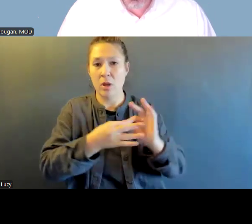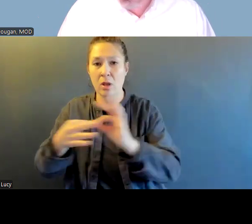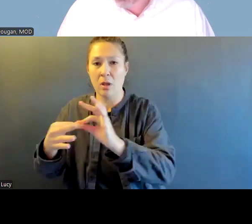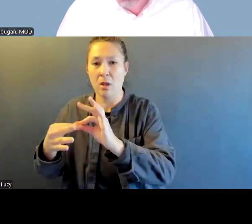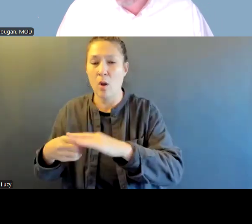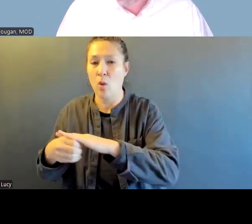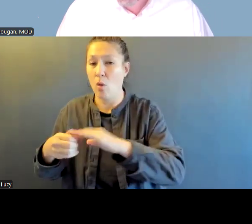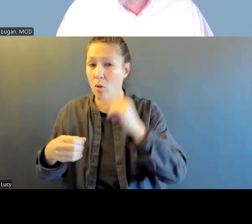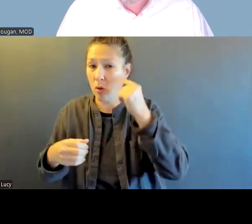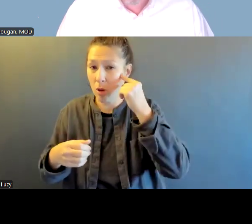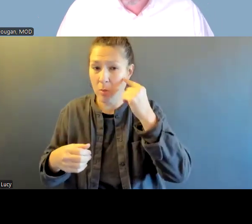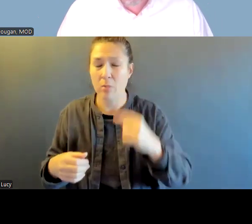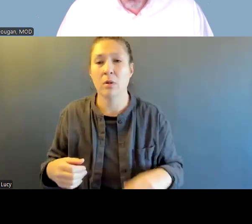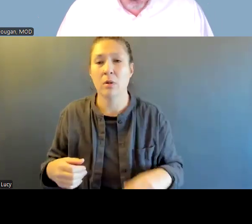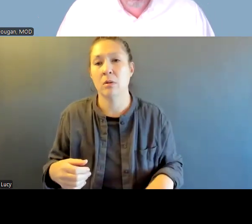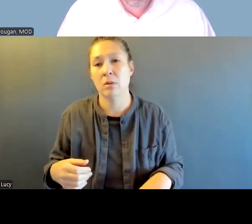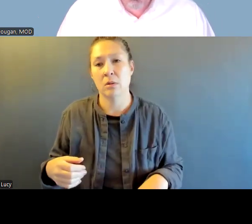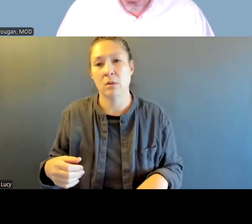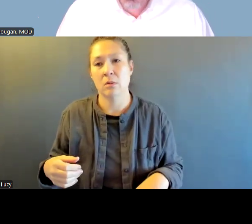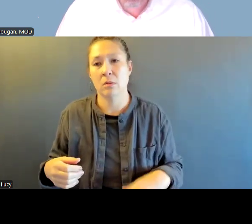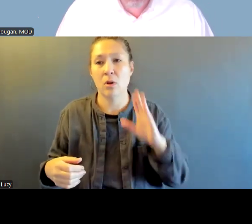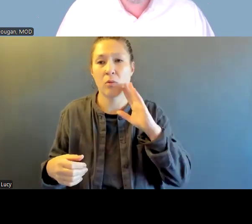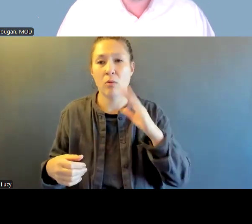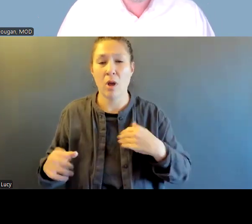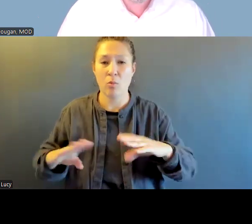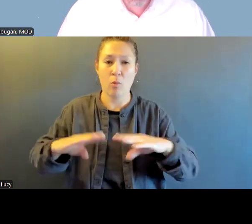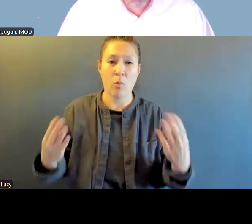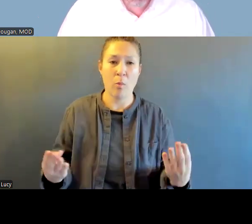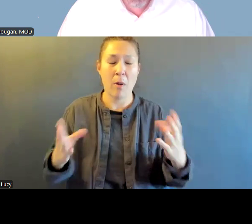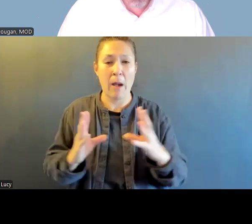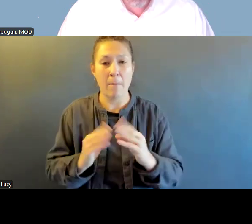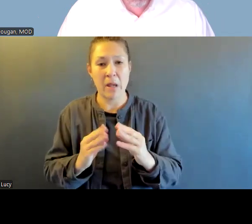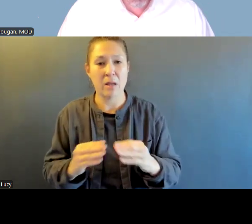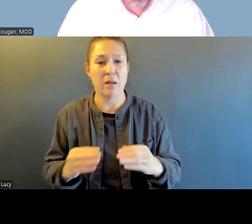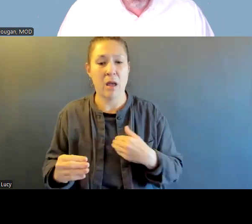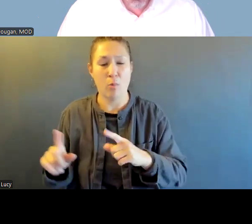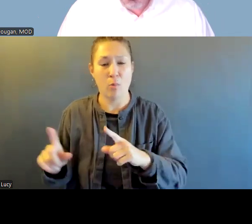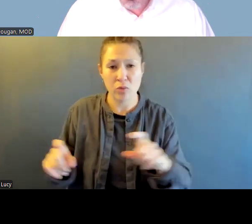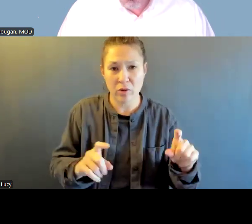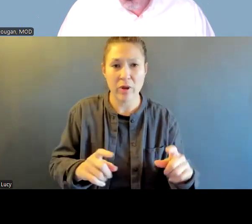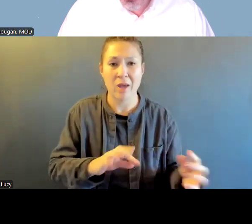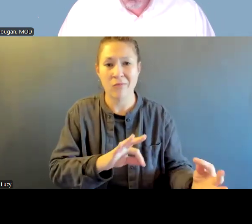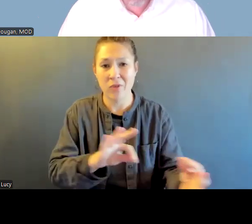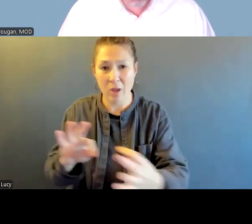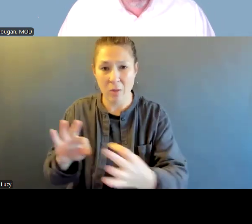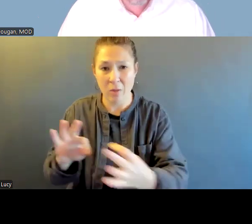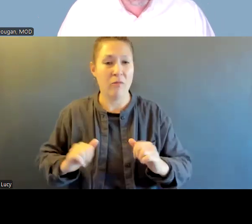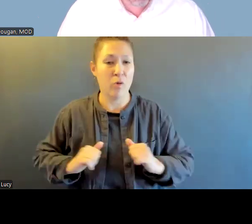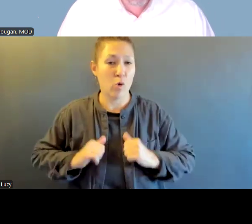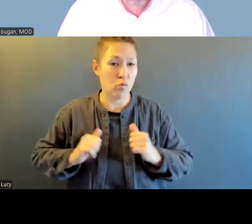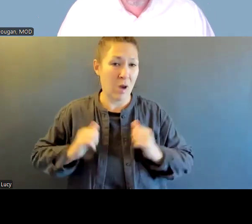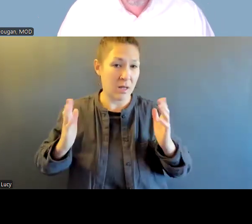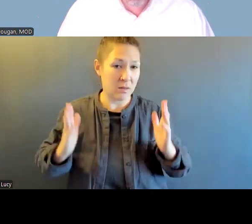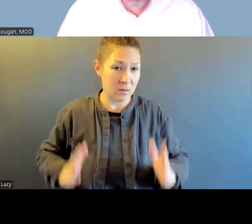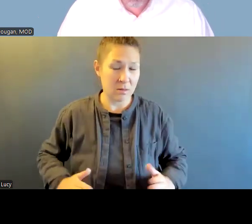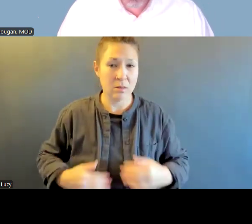CODs organize public meetings, surveys, and hearings to gather feedback directly from residents with disabilities. This also ensures that the voices of people with